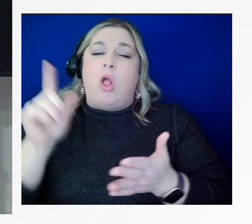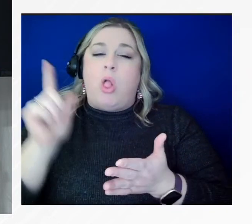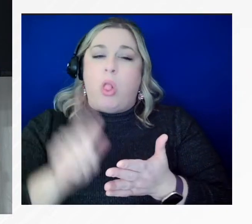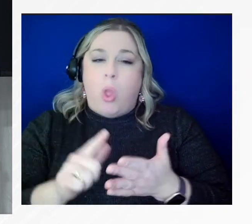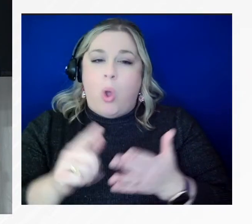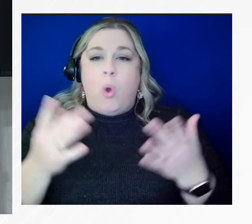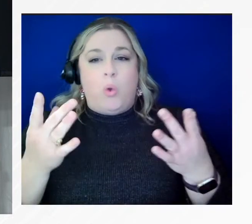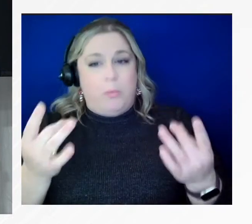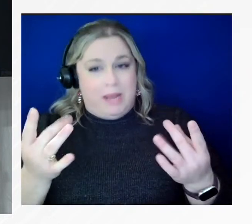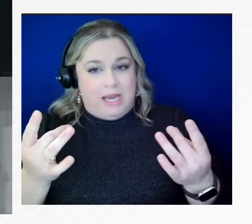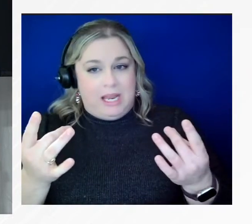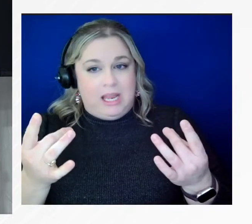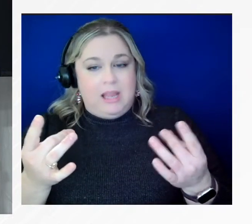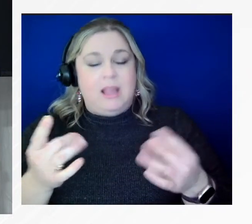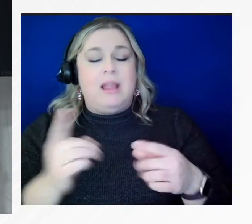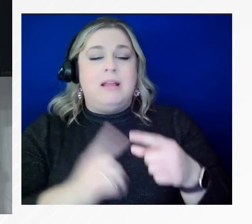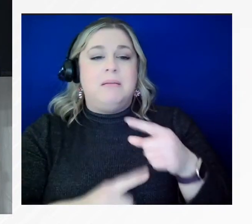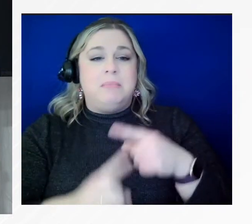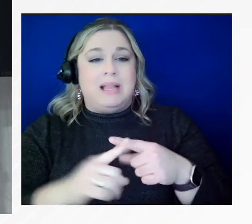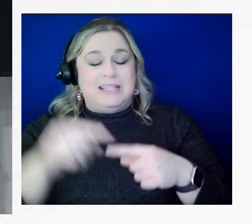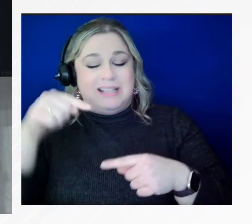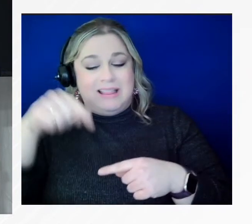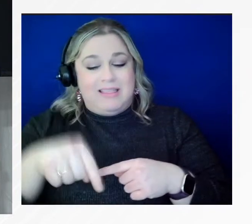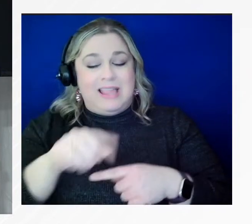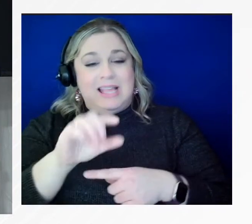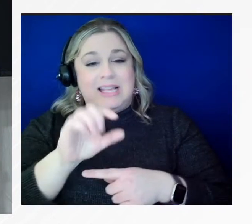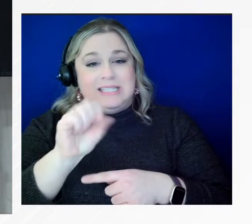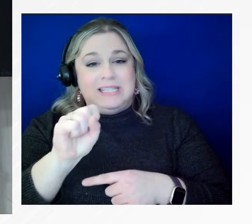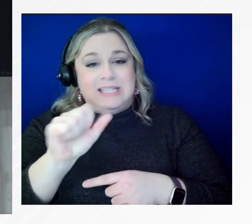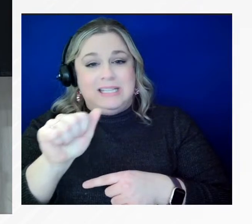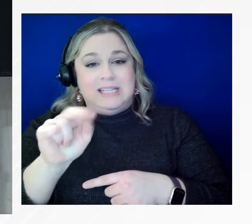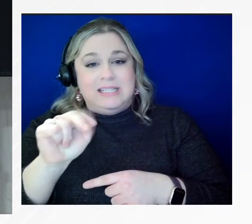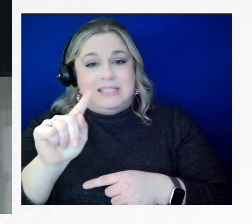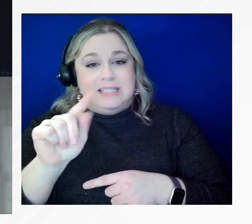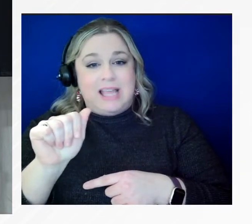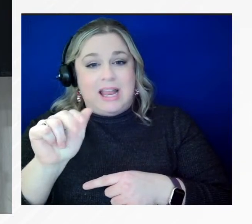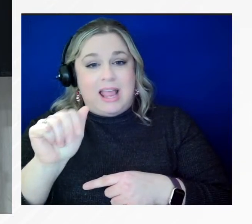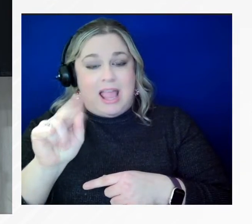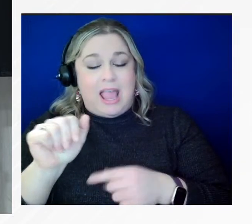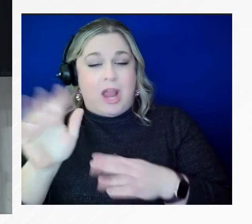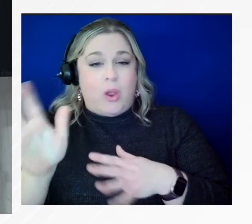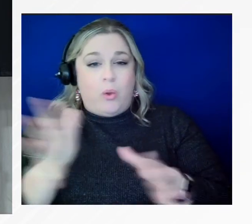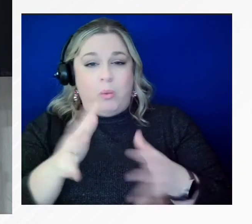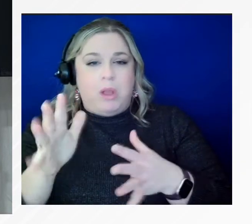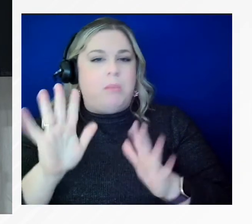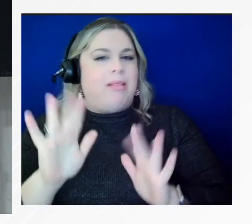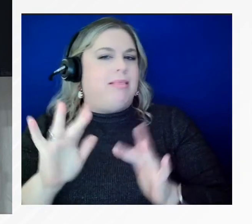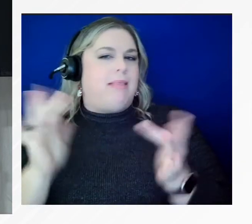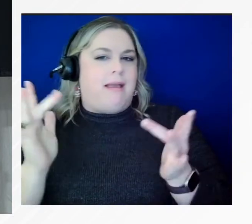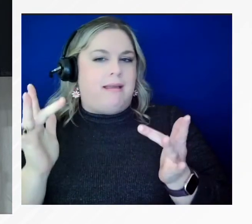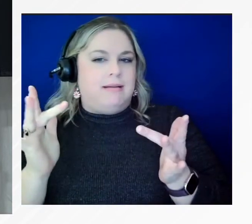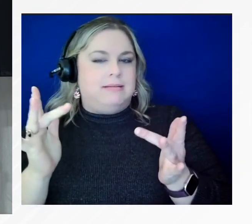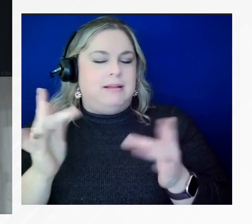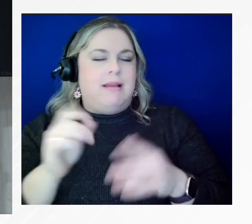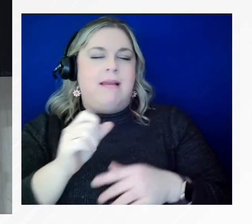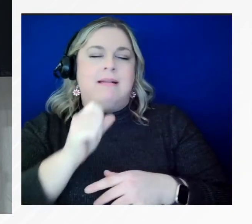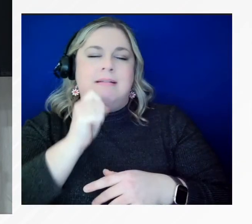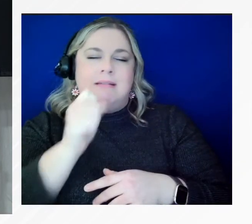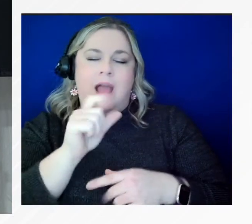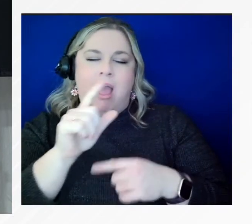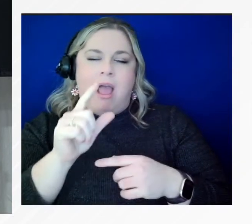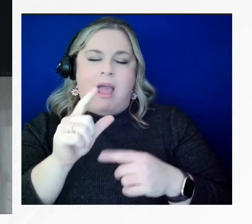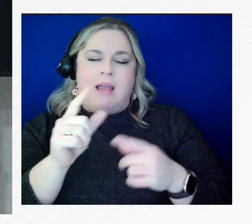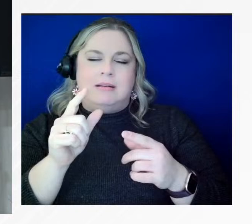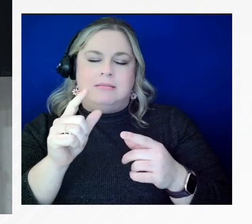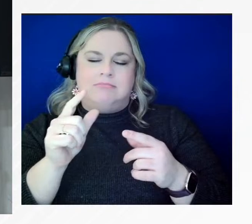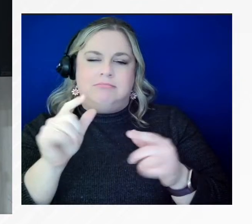But again, this particular upcoming Santa Ana wind event is not going to be anywhere near as strong as the event that occurred when this fire first ignited. So we're still